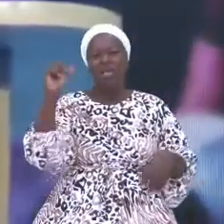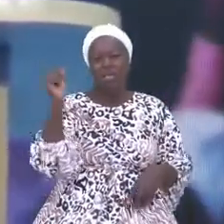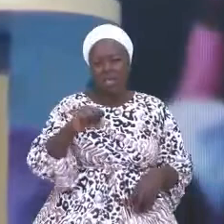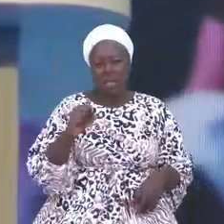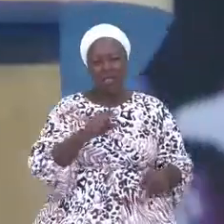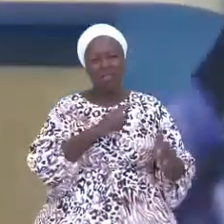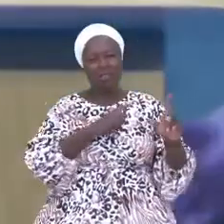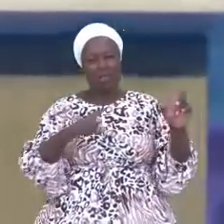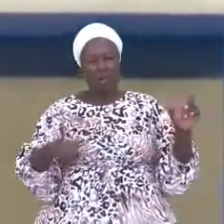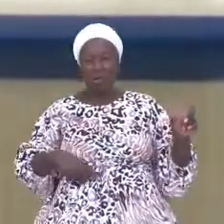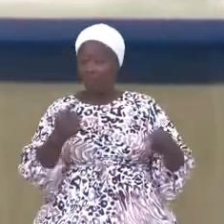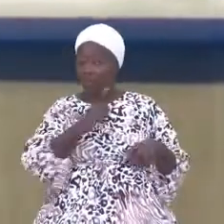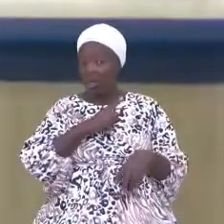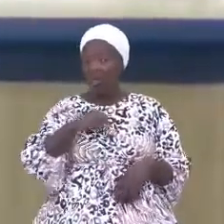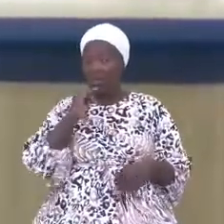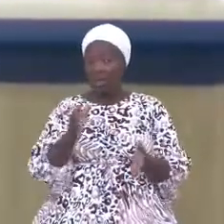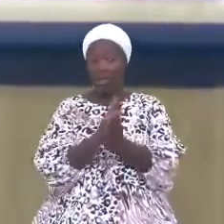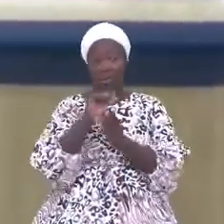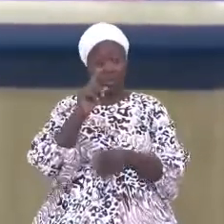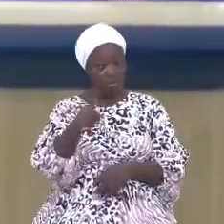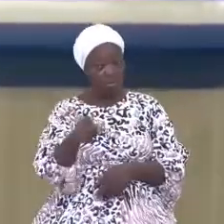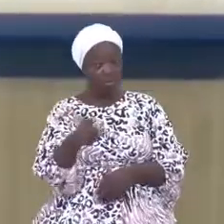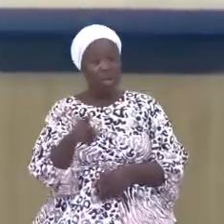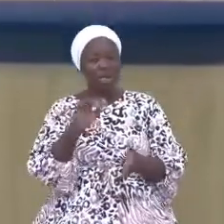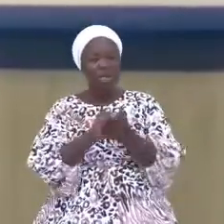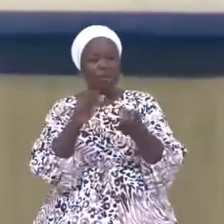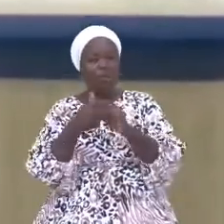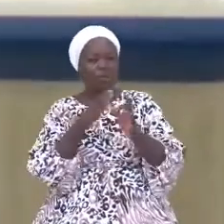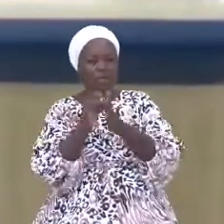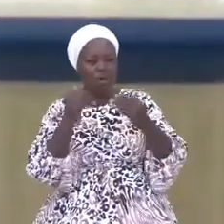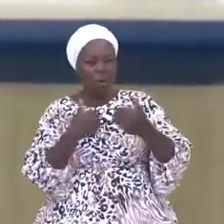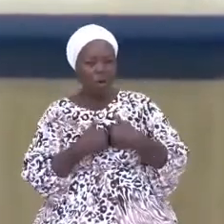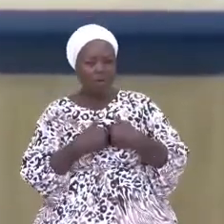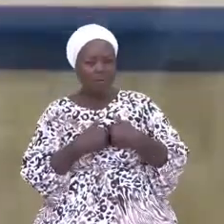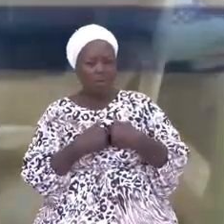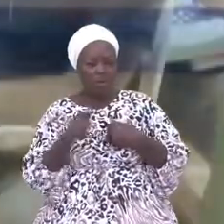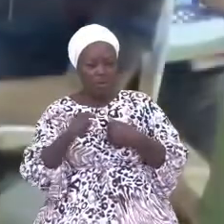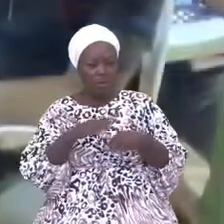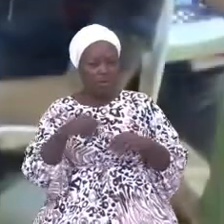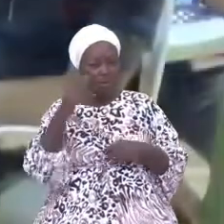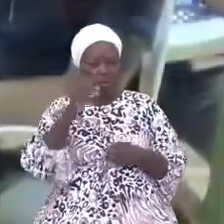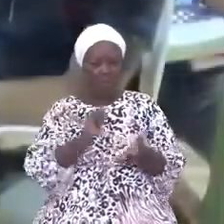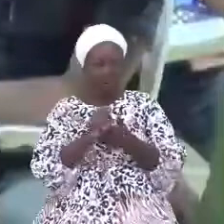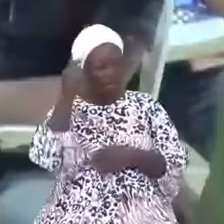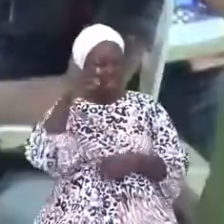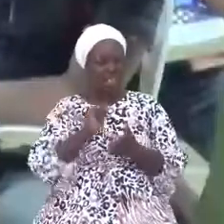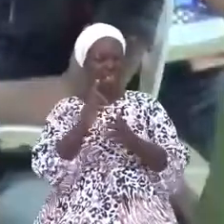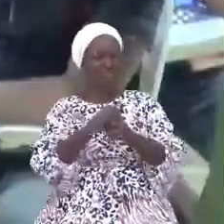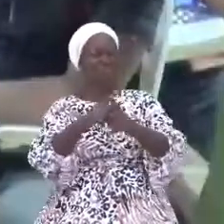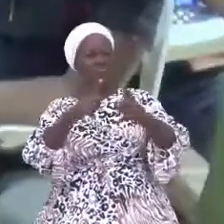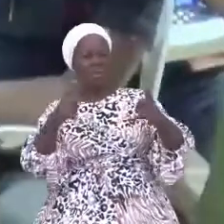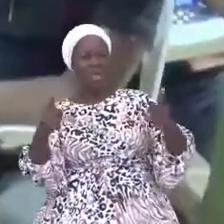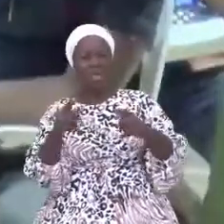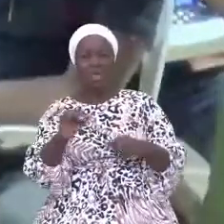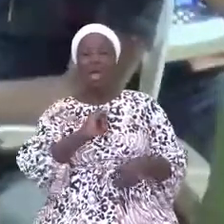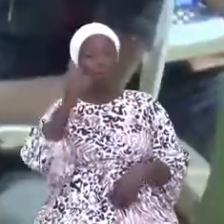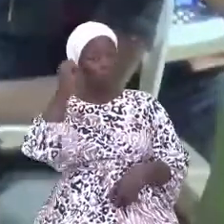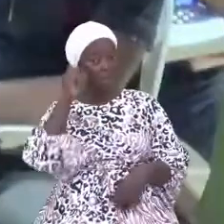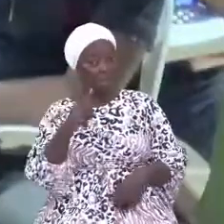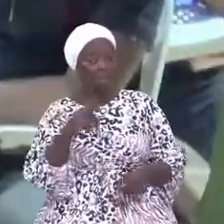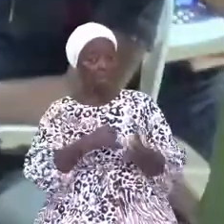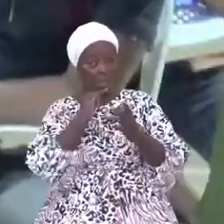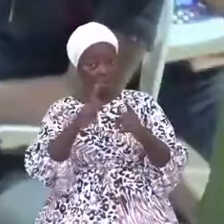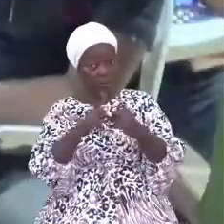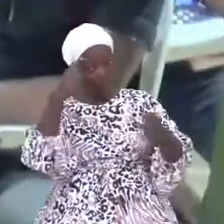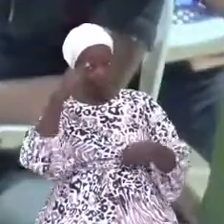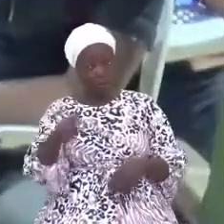Lord. The Lord is asking you, that problem you have, what you think is big, I understand, is big for you.